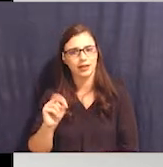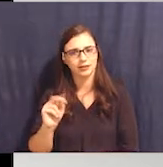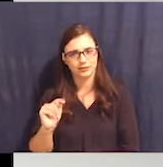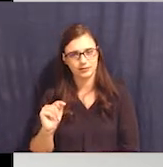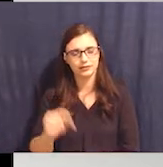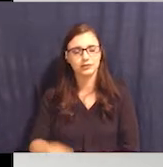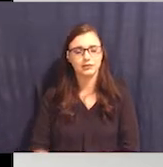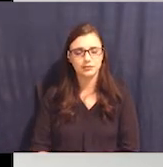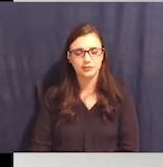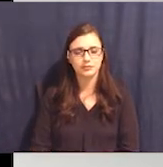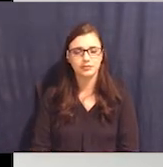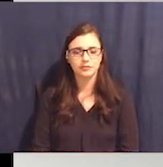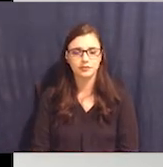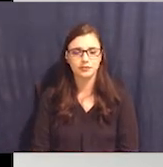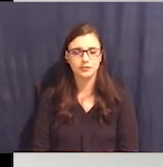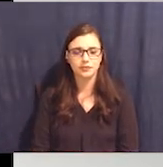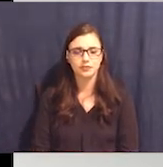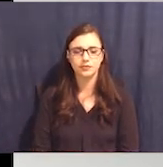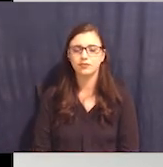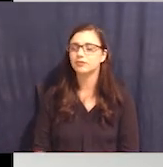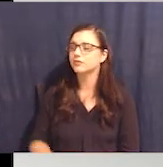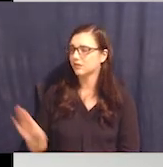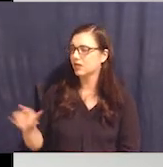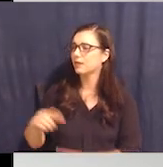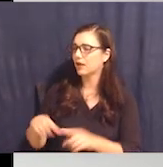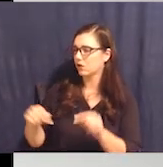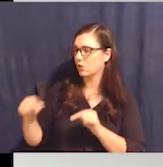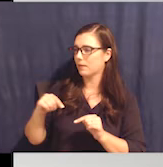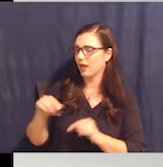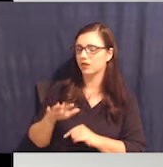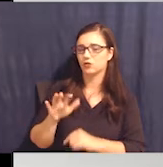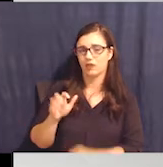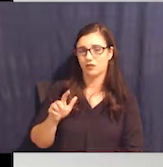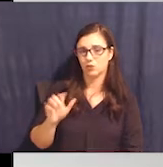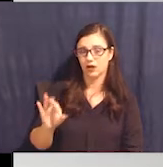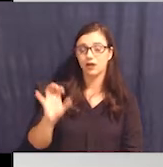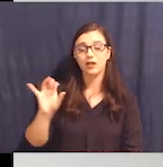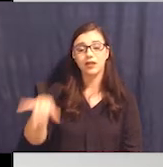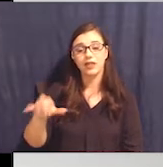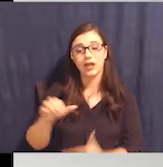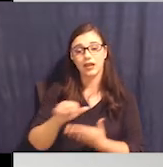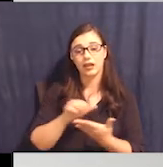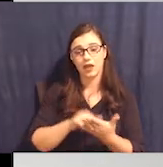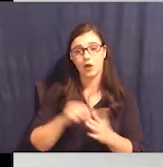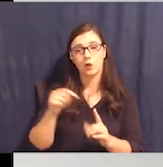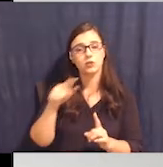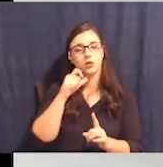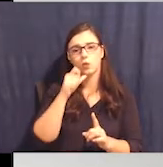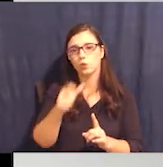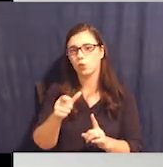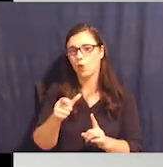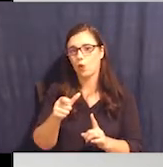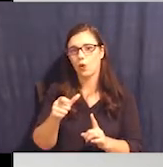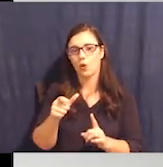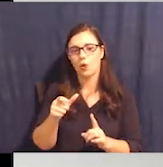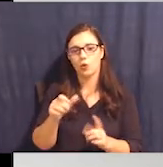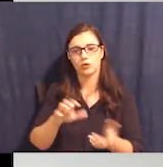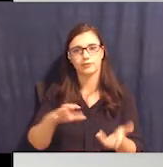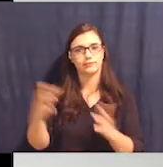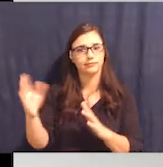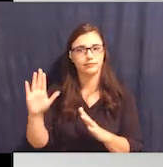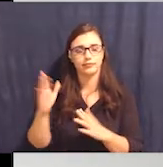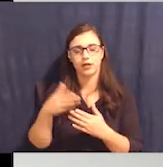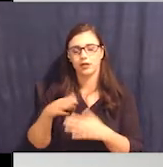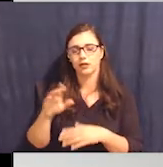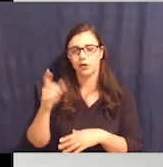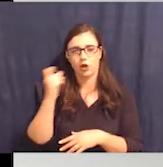intent and But going back to something else. the Yeah. 529, it's an account that will not jeopardize